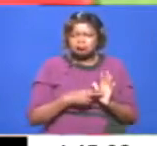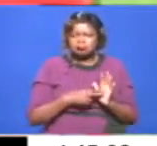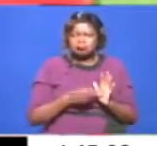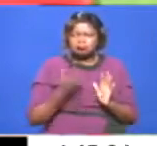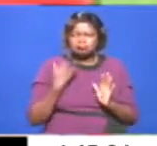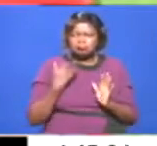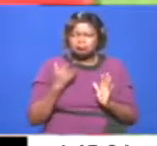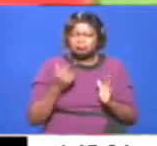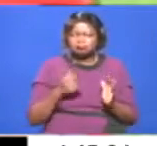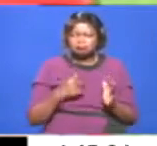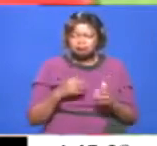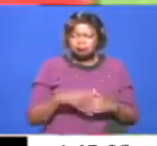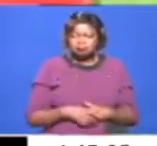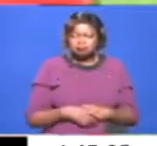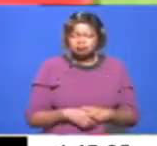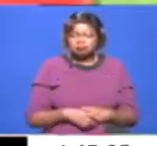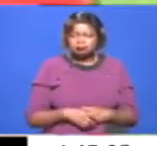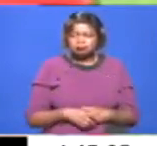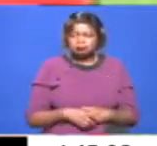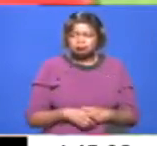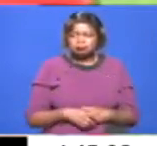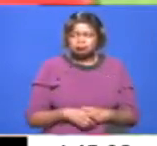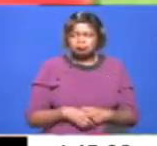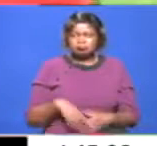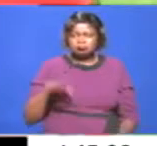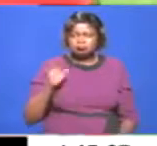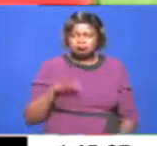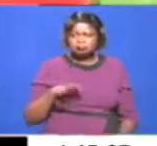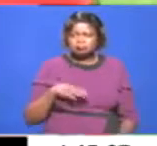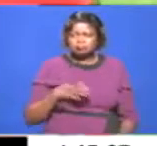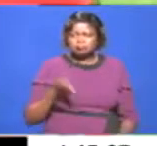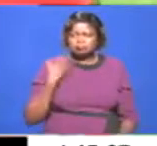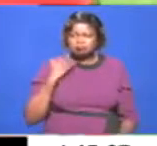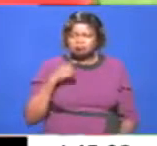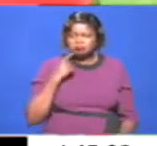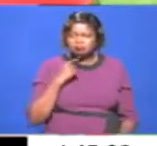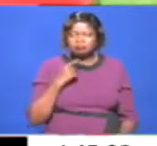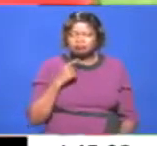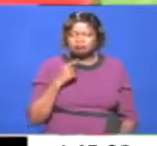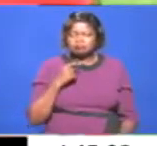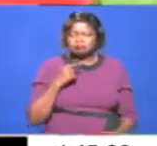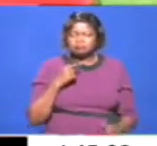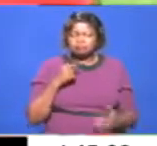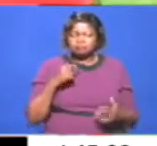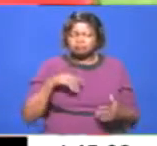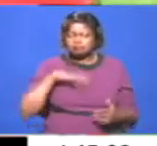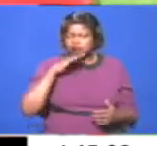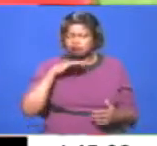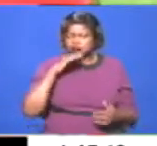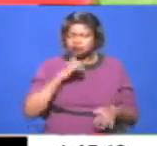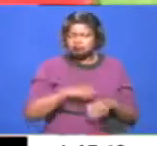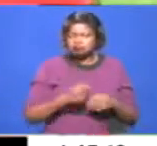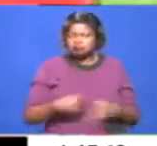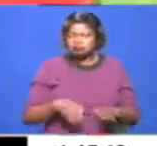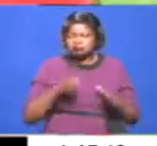tulikuwa na akina mama wale walikuwa napoteza maisha, wakijifungua,